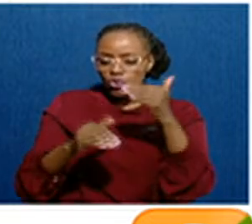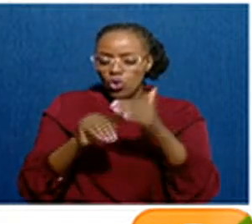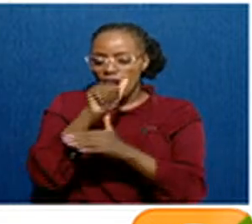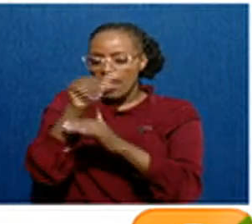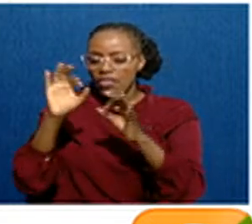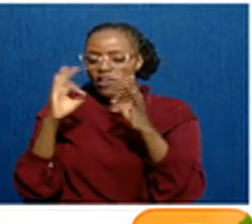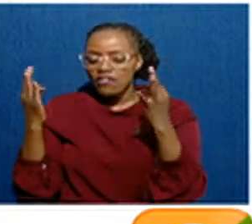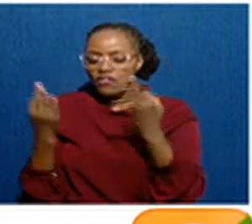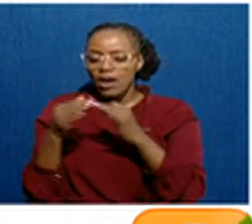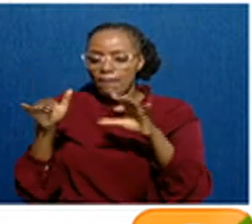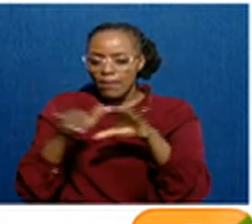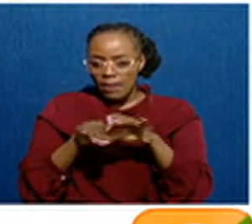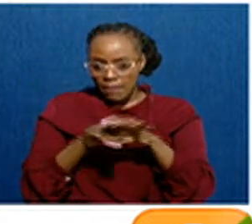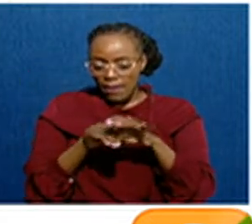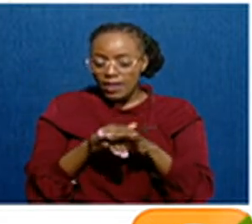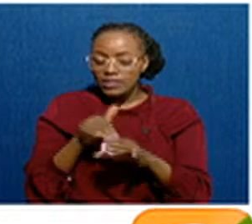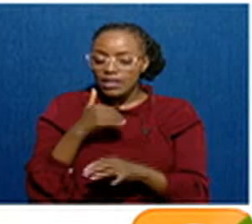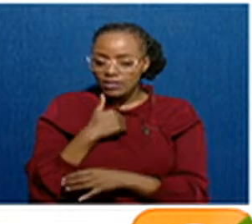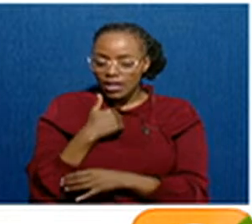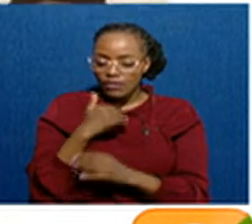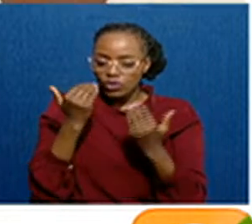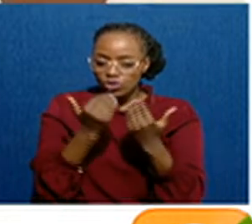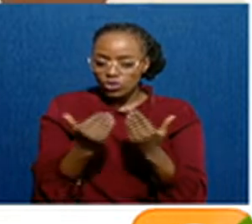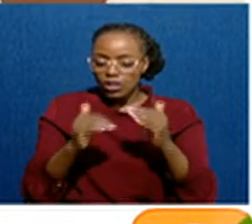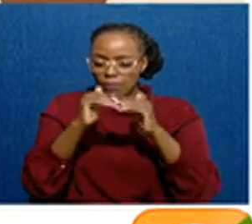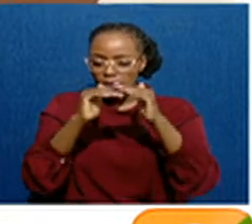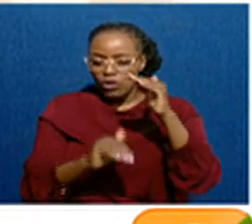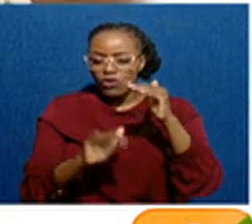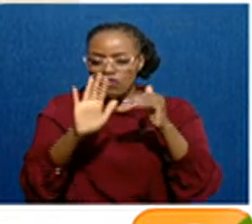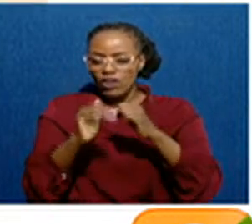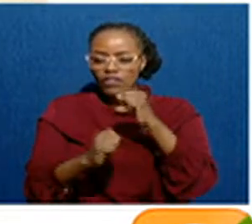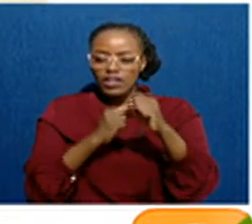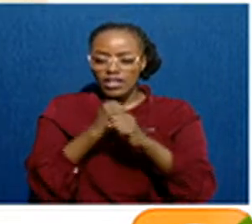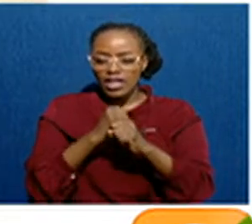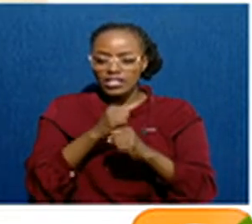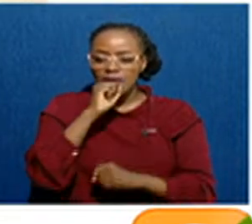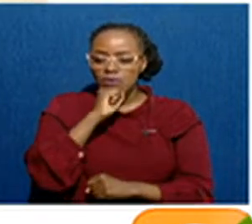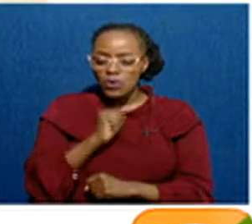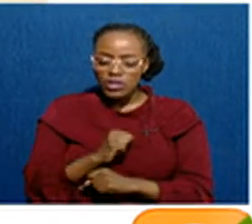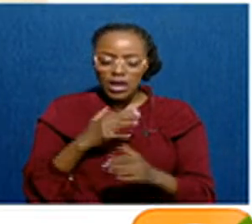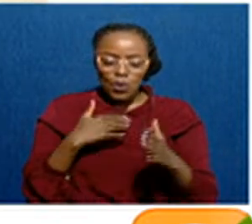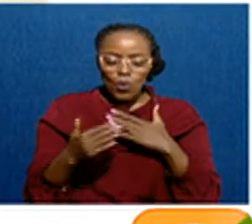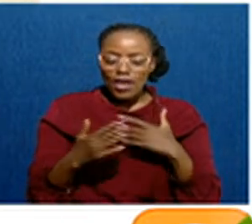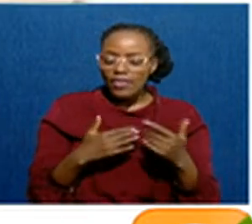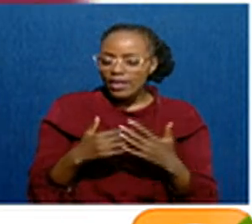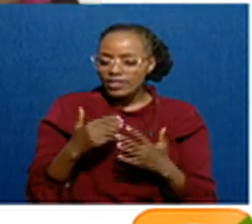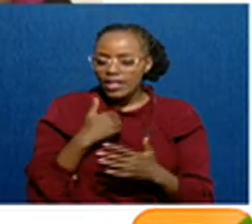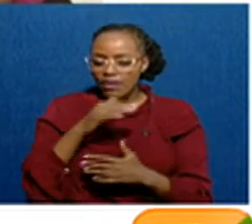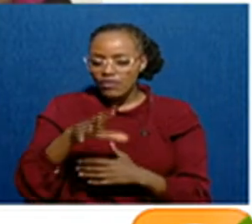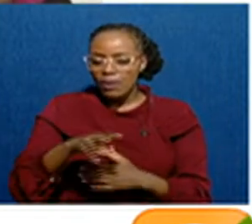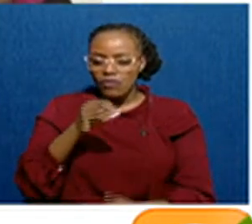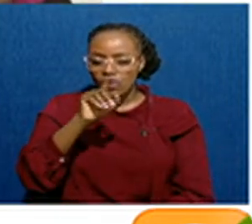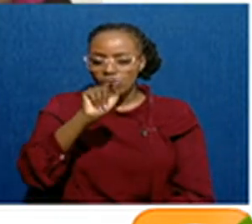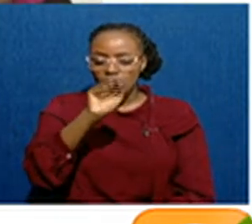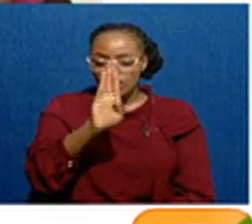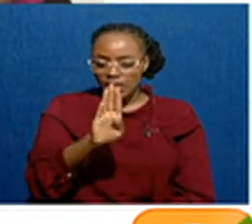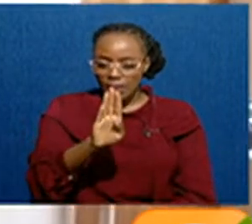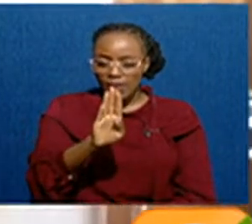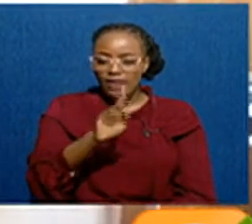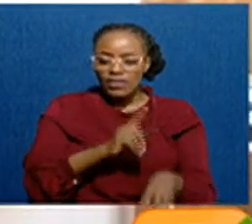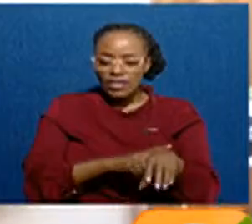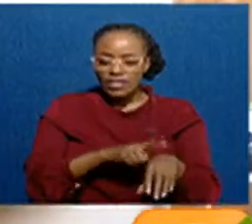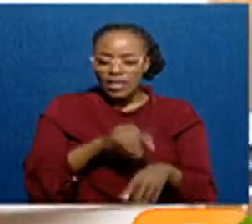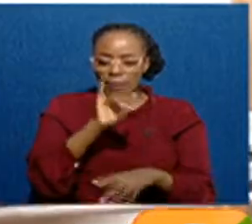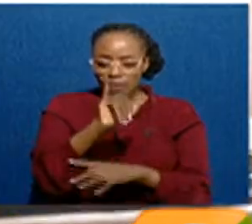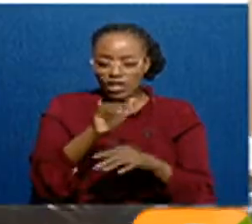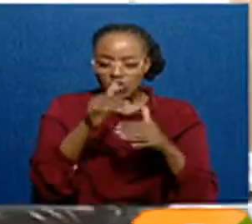household members are tested, and for children below the age of 5 years, even if they are not found with TB during the test and they are in